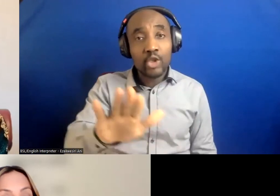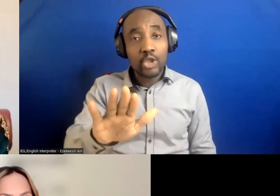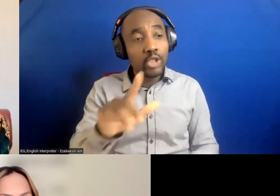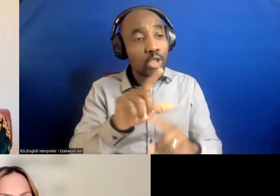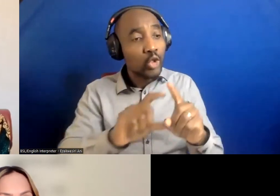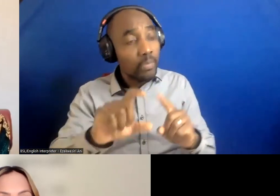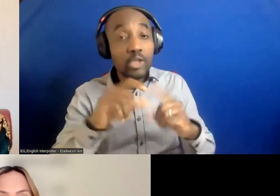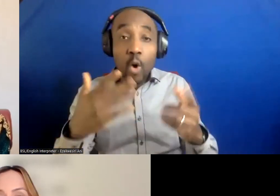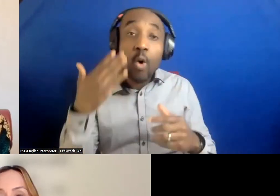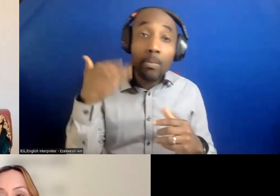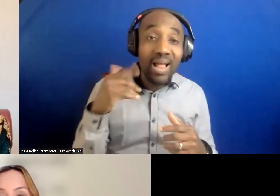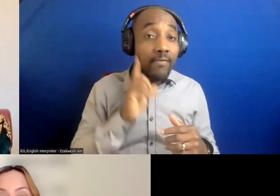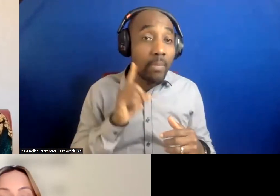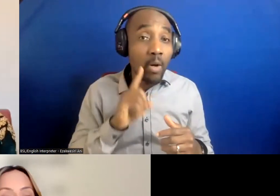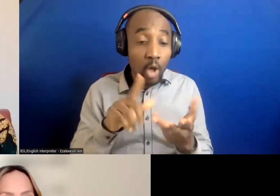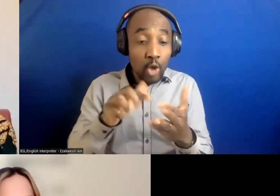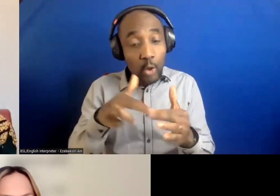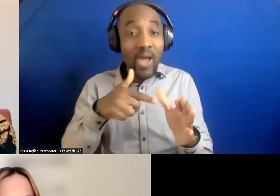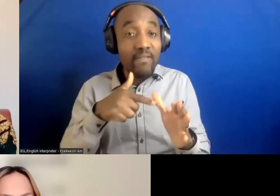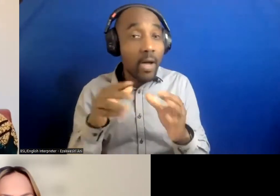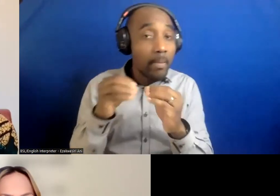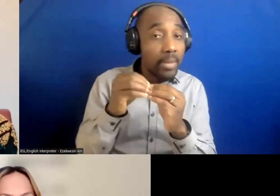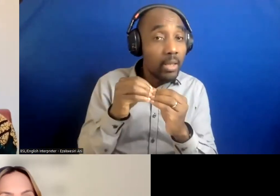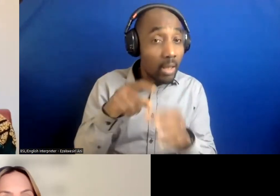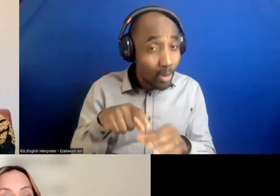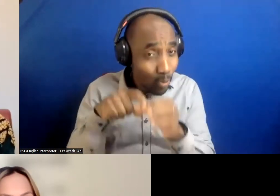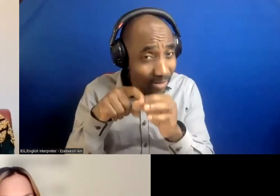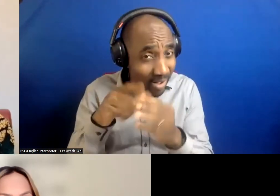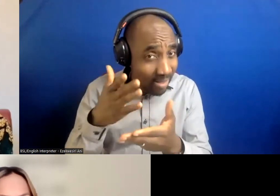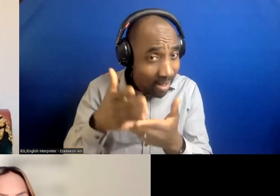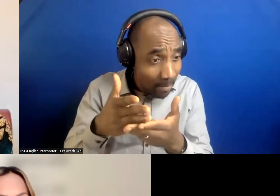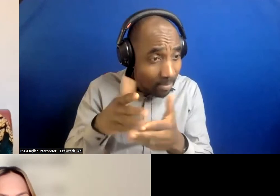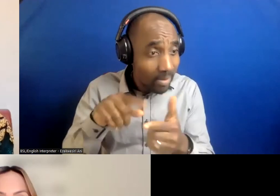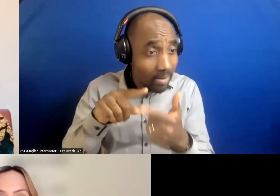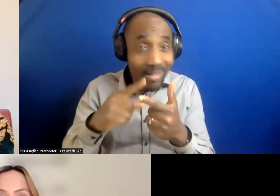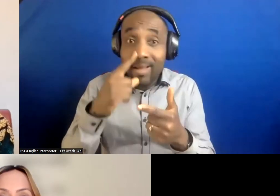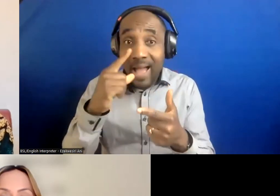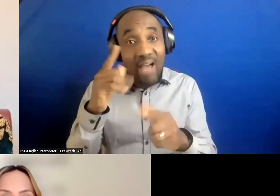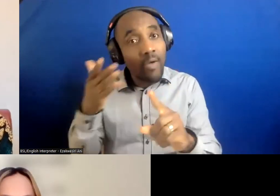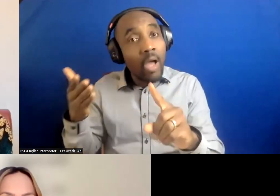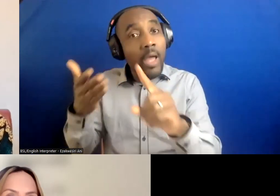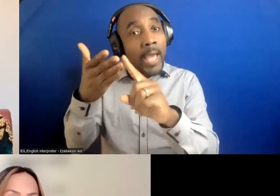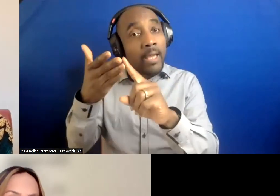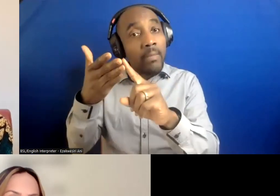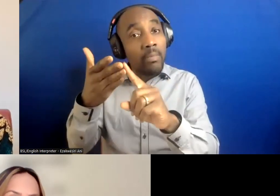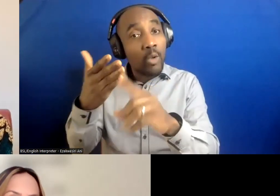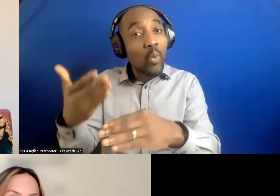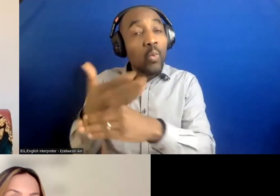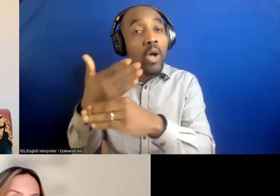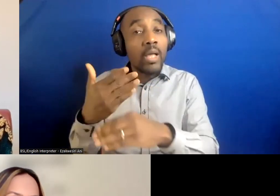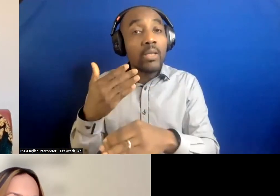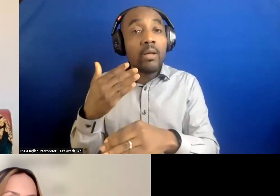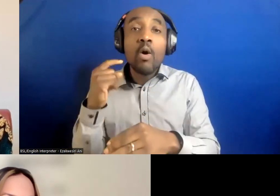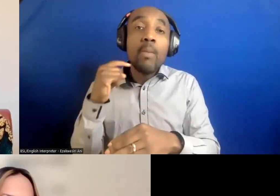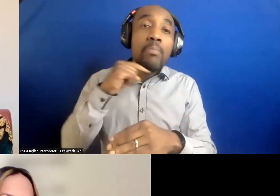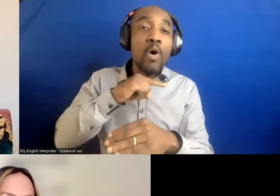UEFA qualified and have the ambition to work within the boys' professional game, where are the opportunities to